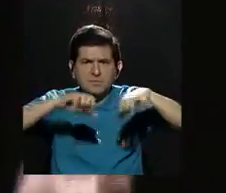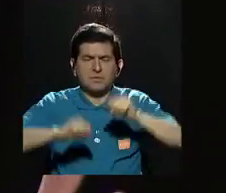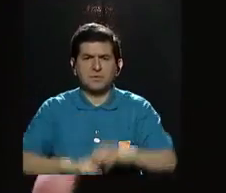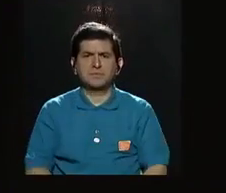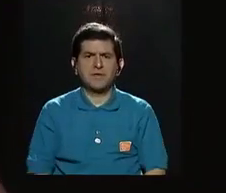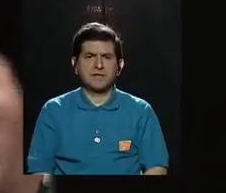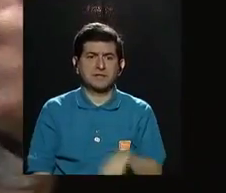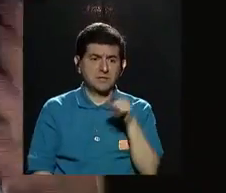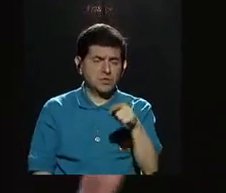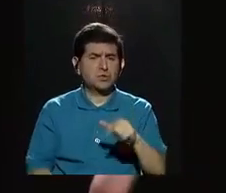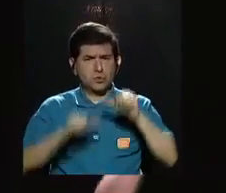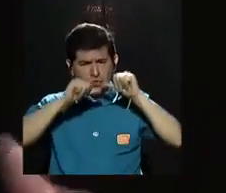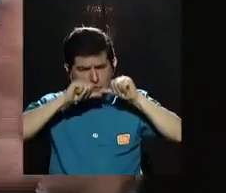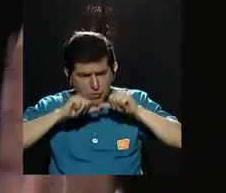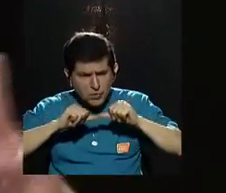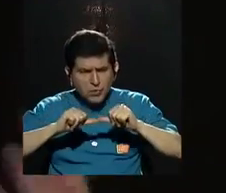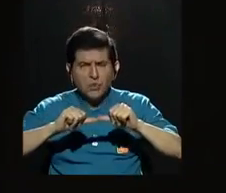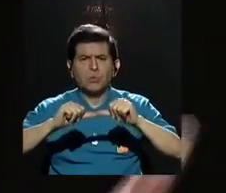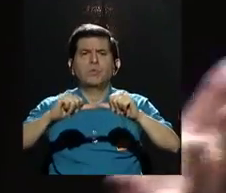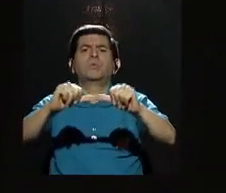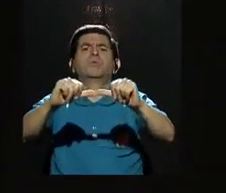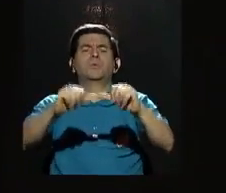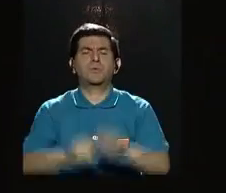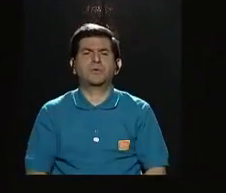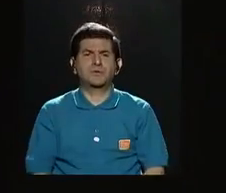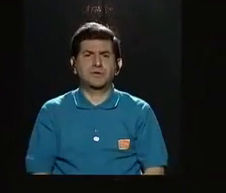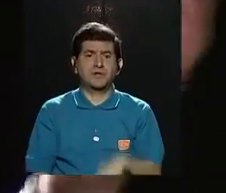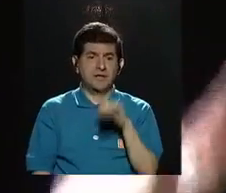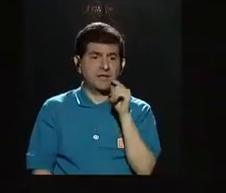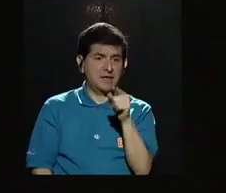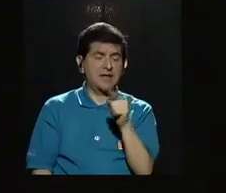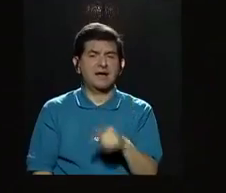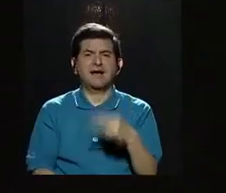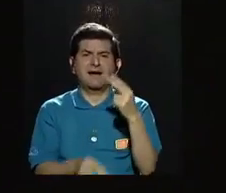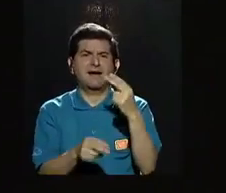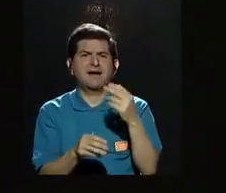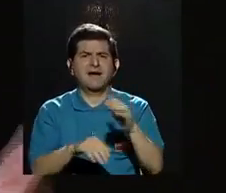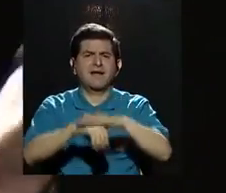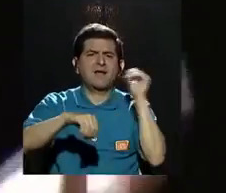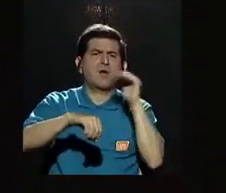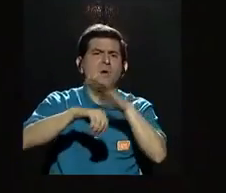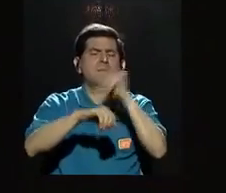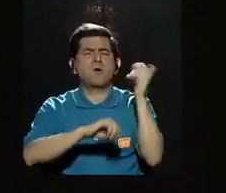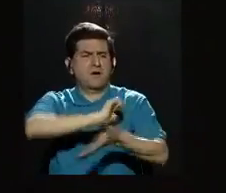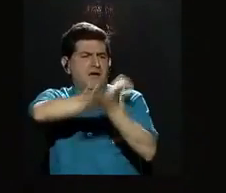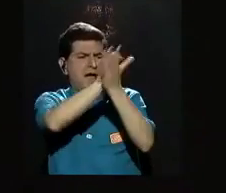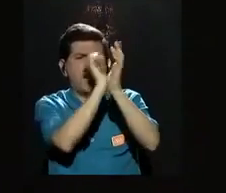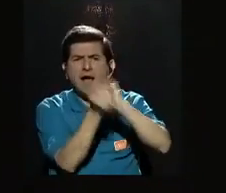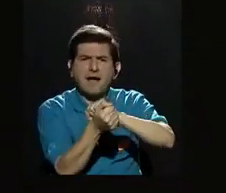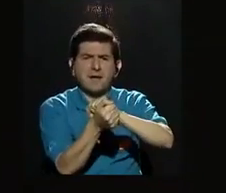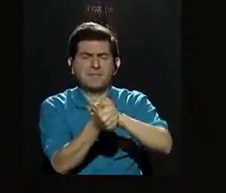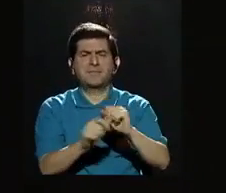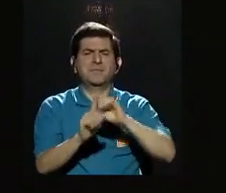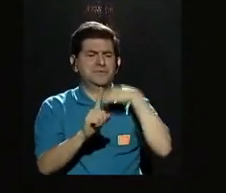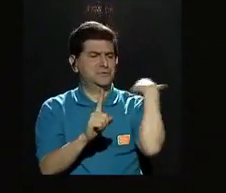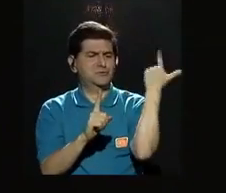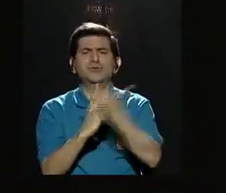in Brazil that has called for radical social transformation in every